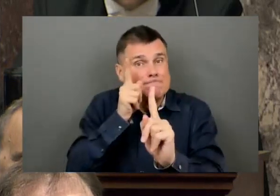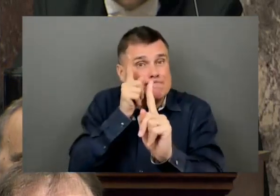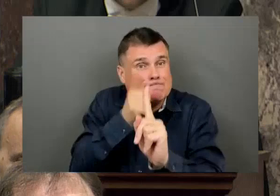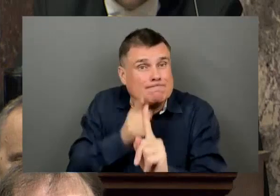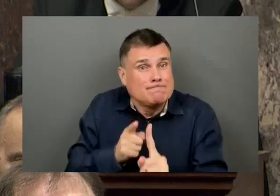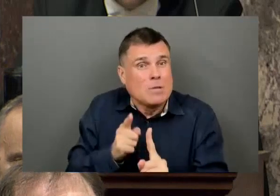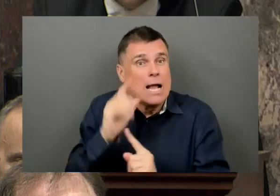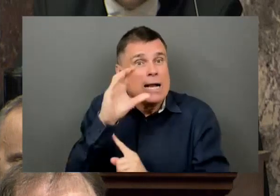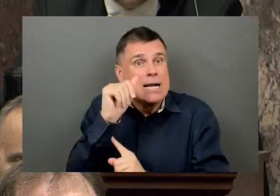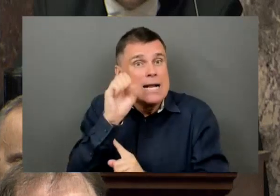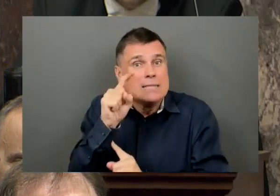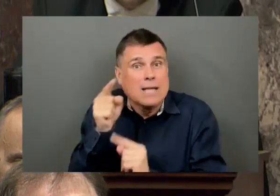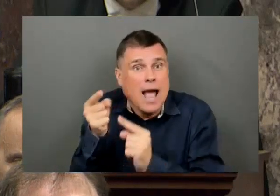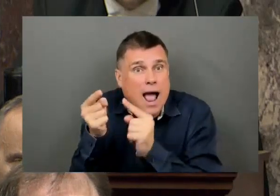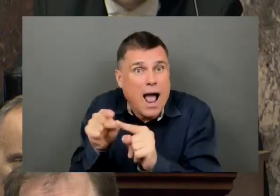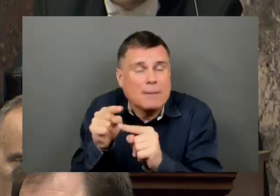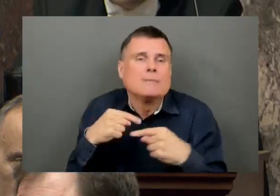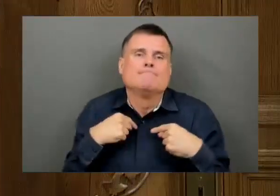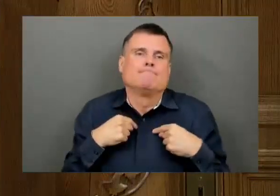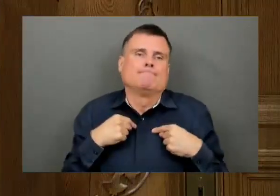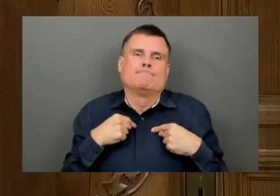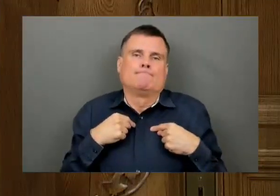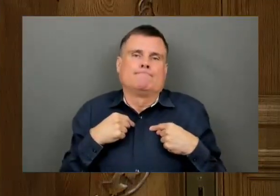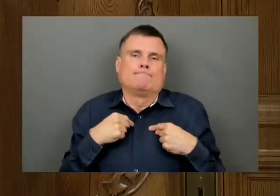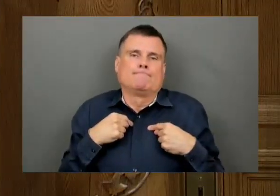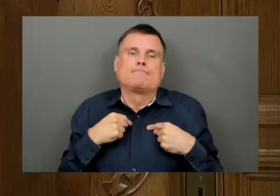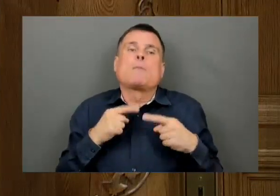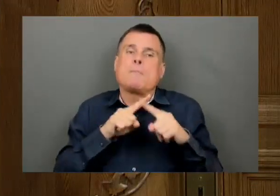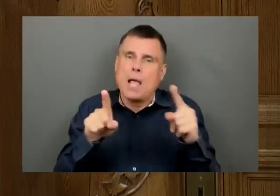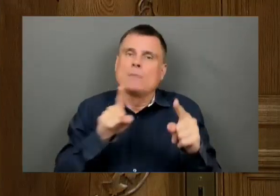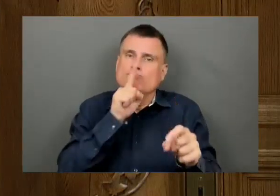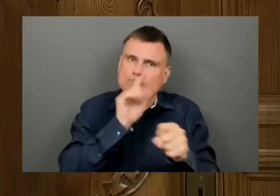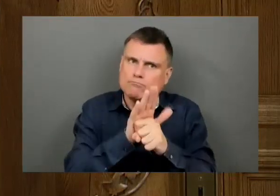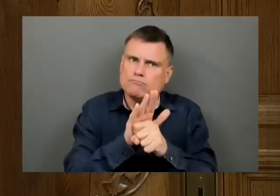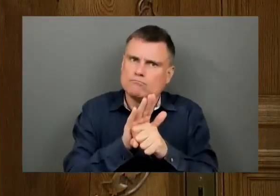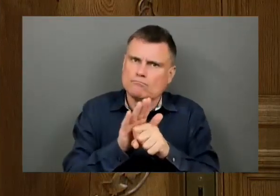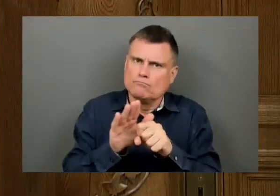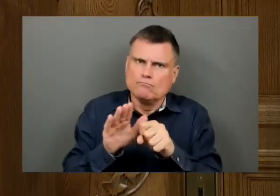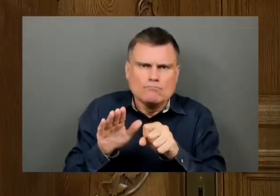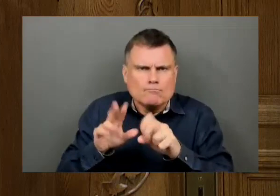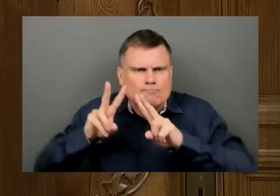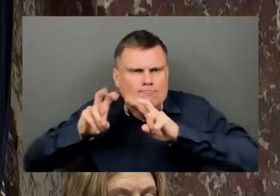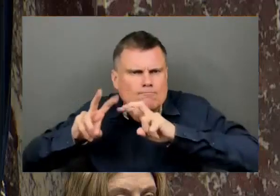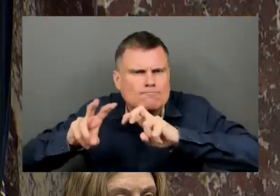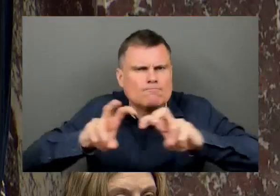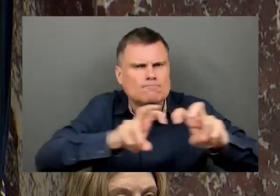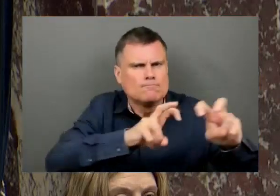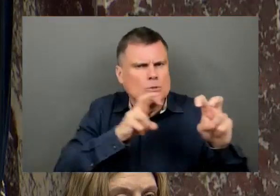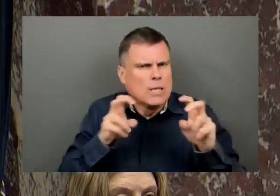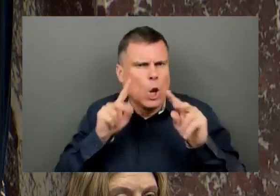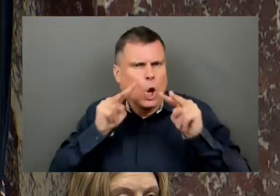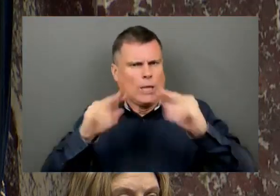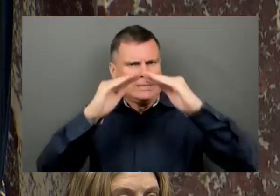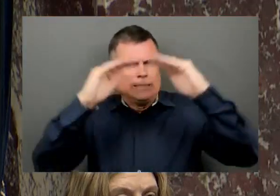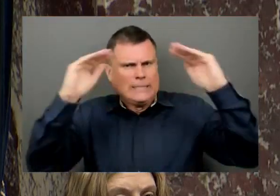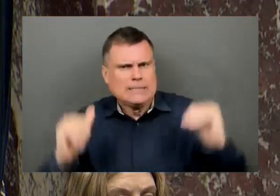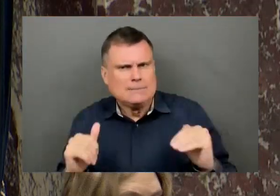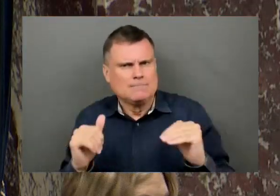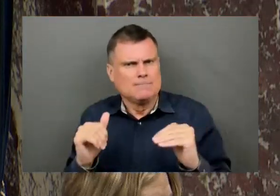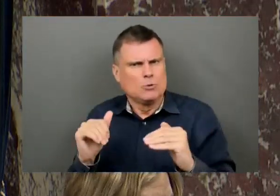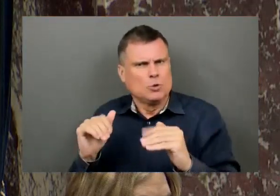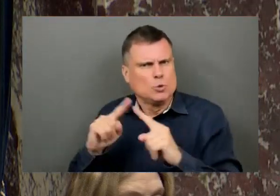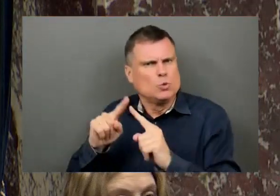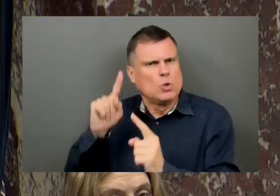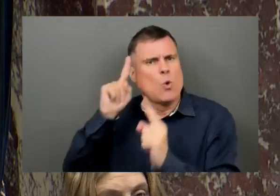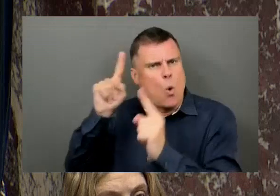that work to make the system better. Thank you. Leader of the Fourth Party Supplemental. Thank you, Mr. Speaker. Well, the people